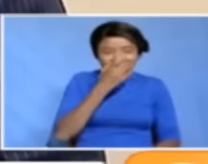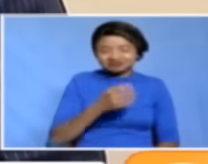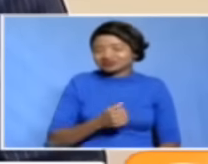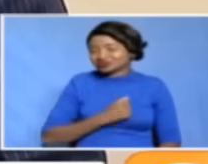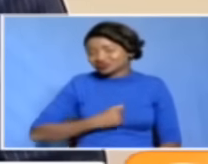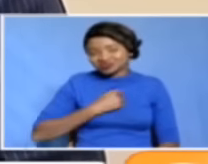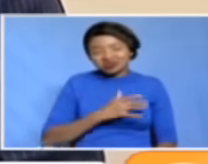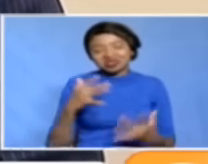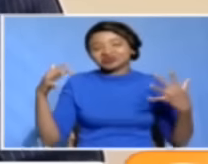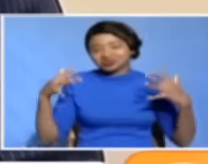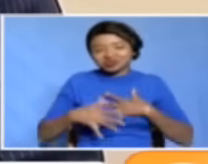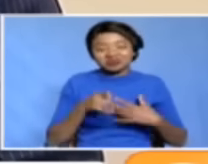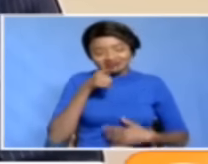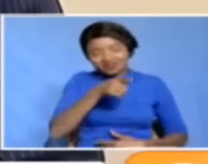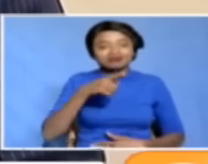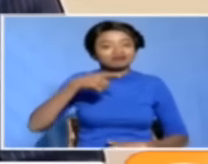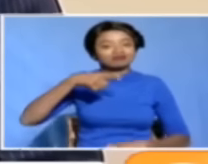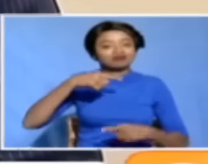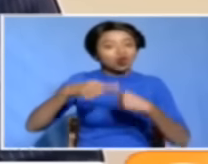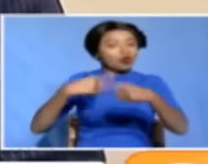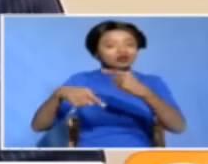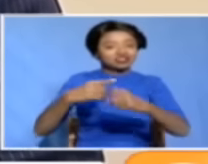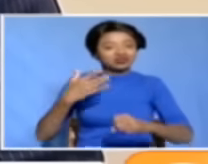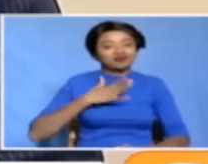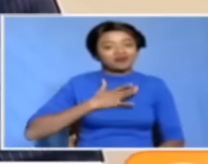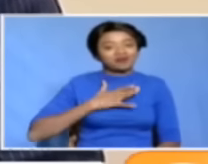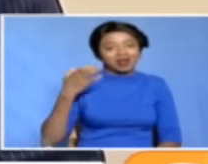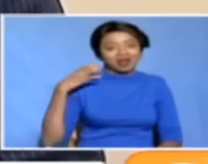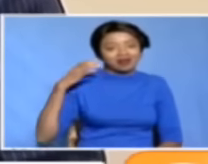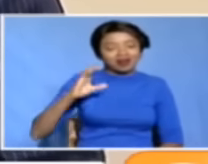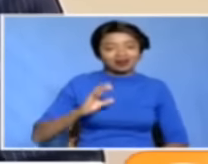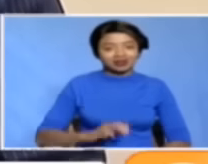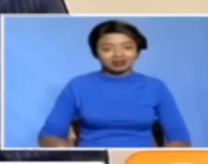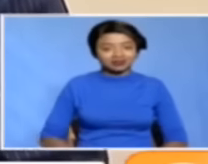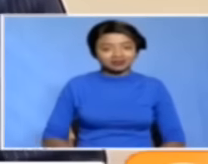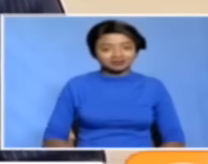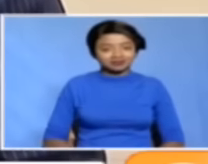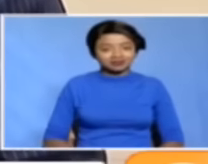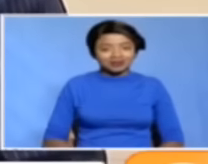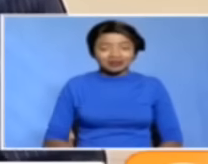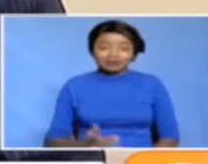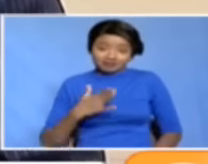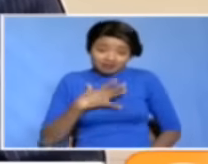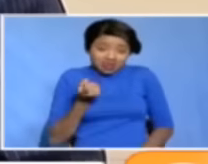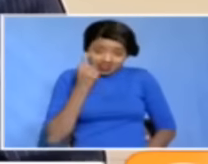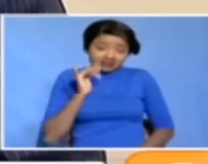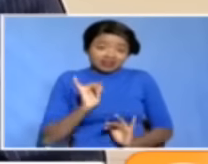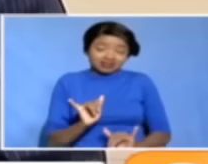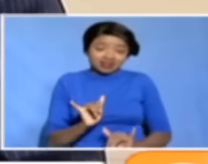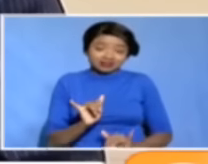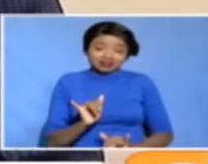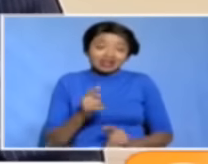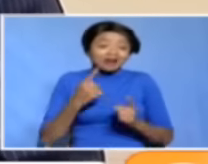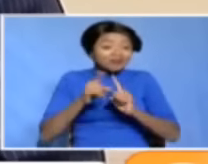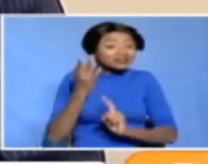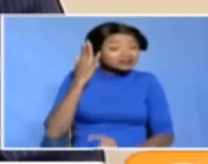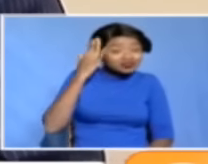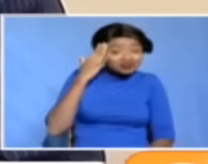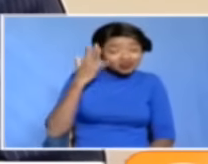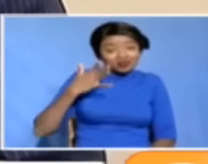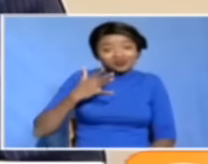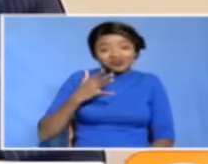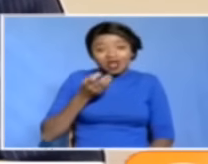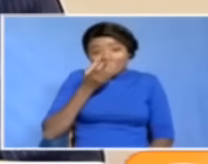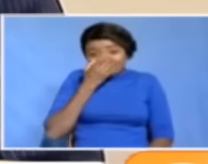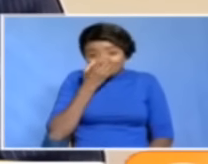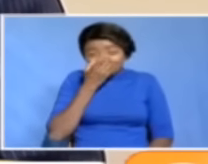shocked, he will still be my candidate. That is my interpretation. But of course, those who are, you know, William Ruto has